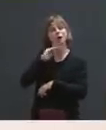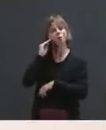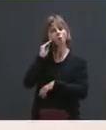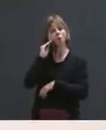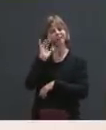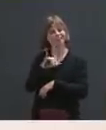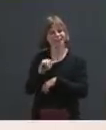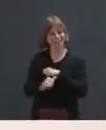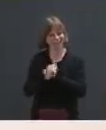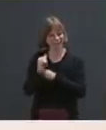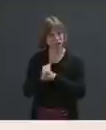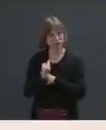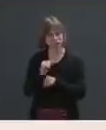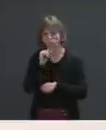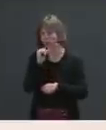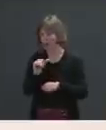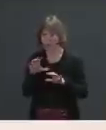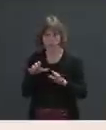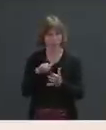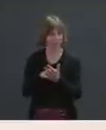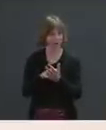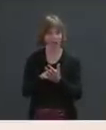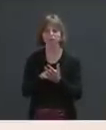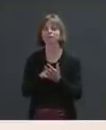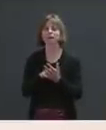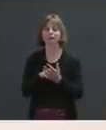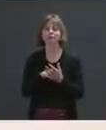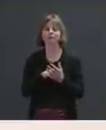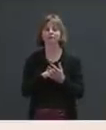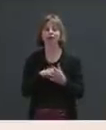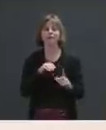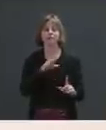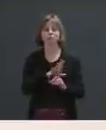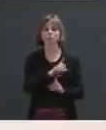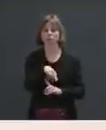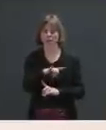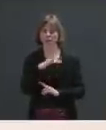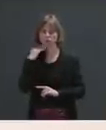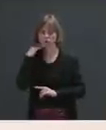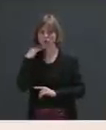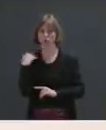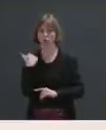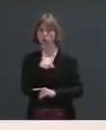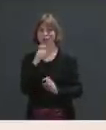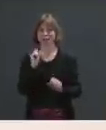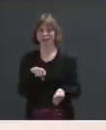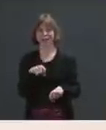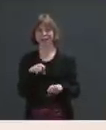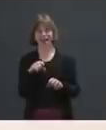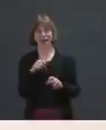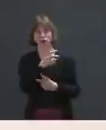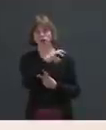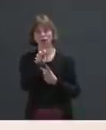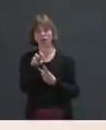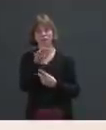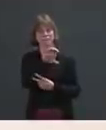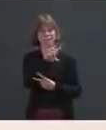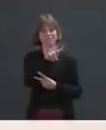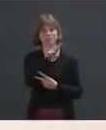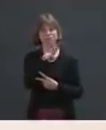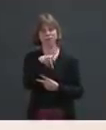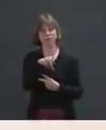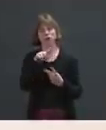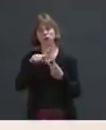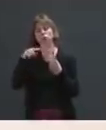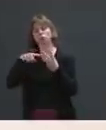that either. That is also putting them at risk. We can quickly transfer them from CBP to these